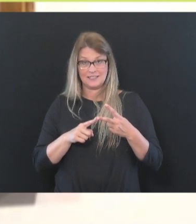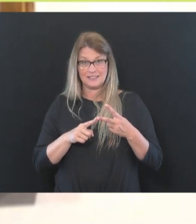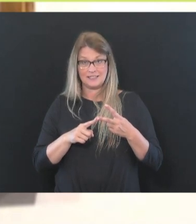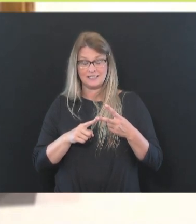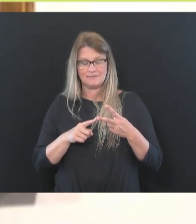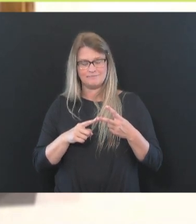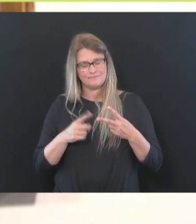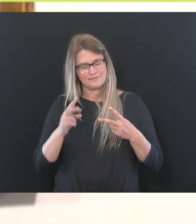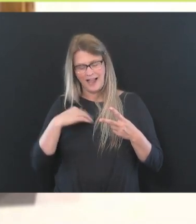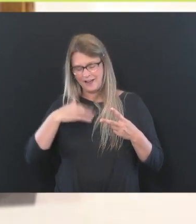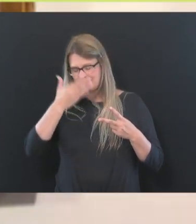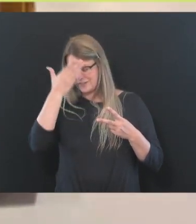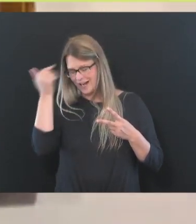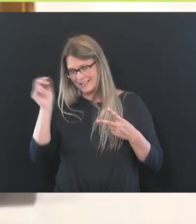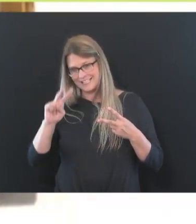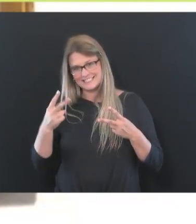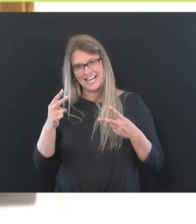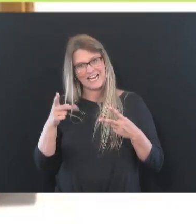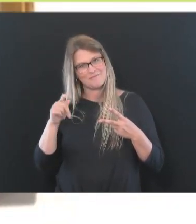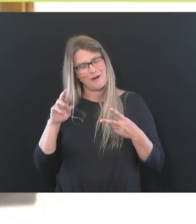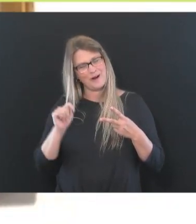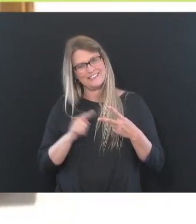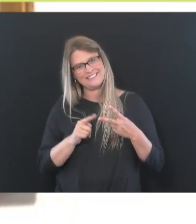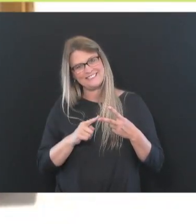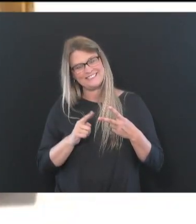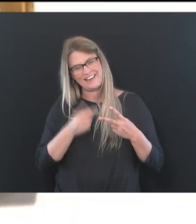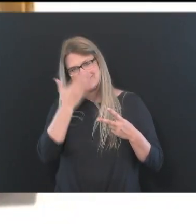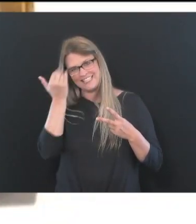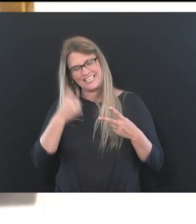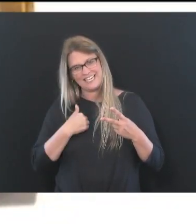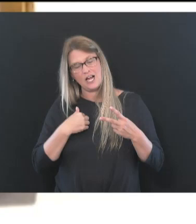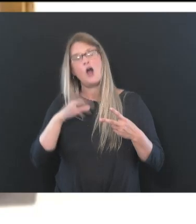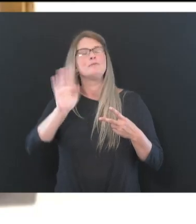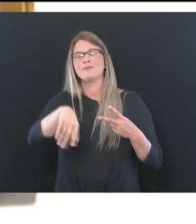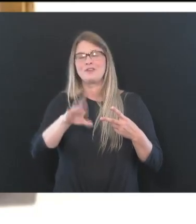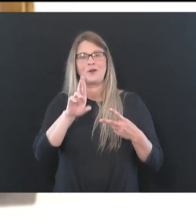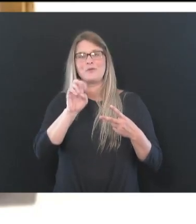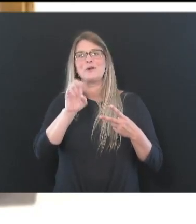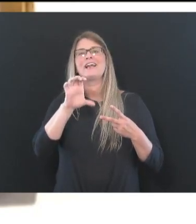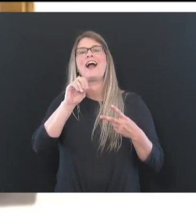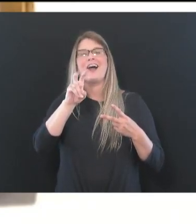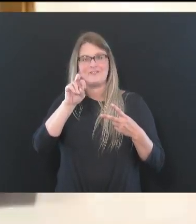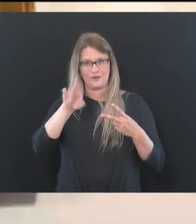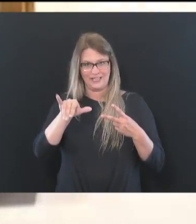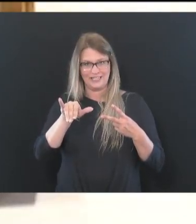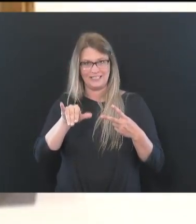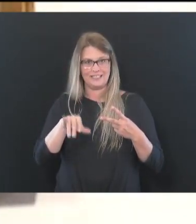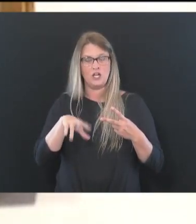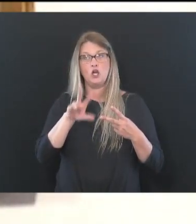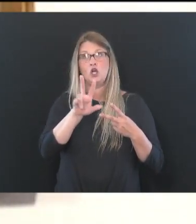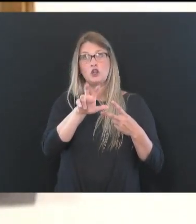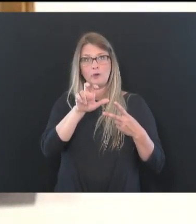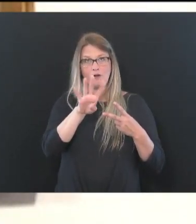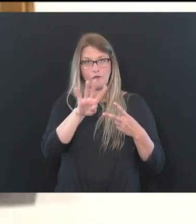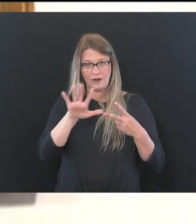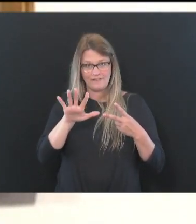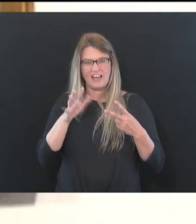second part, I'm actually forgetting, unfortunately. Recovery, that's it. 345, how many are